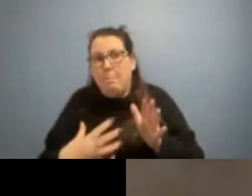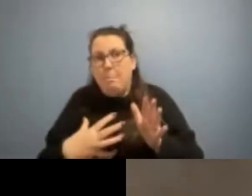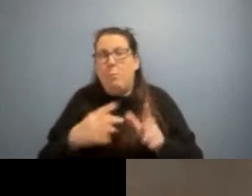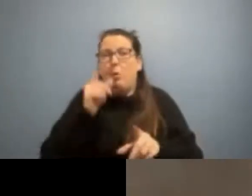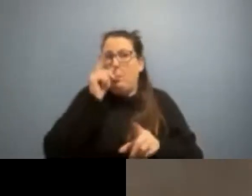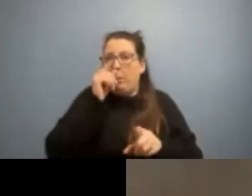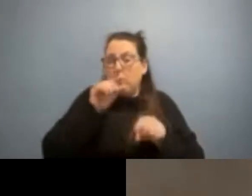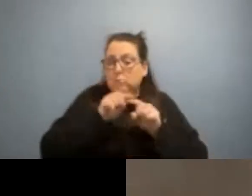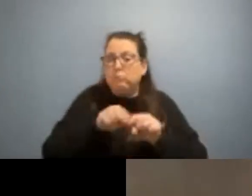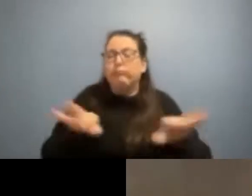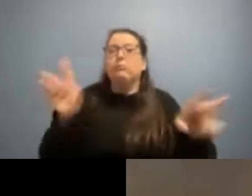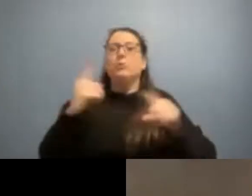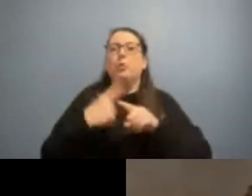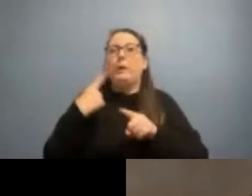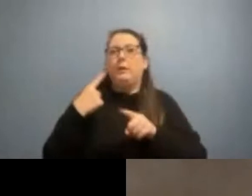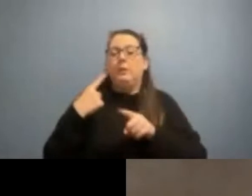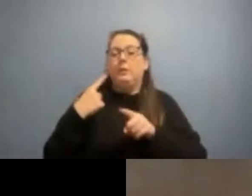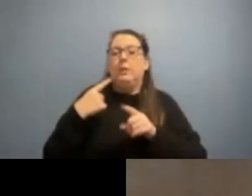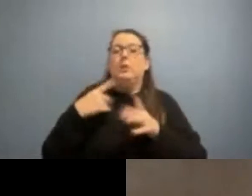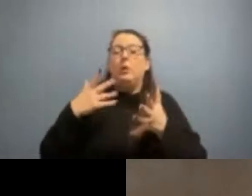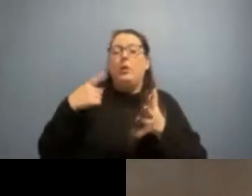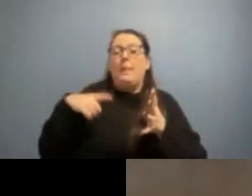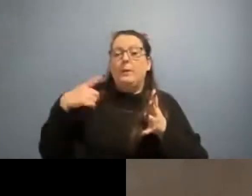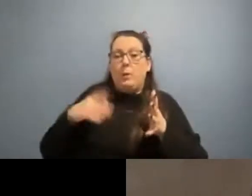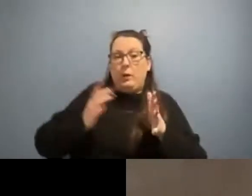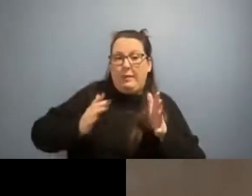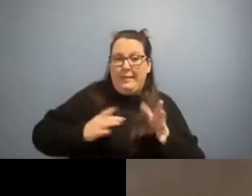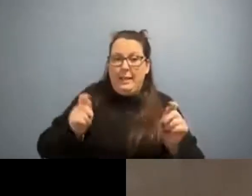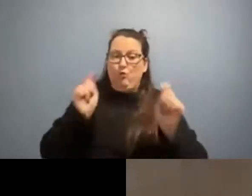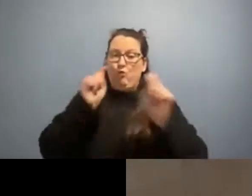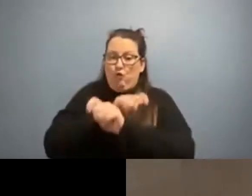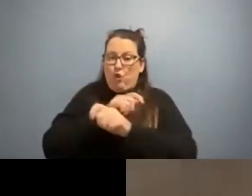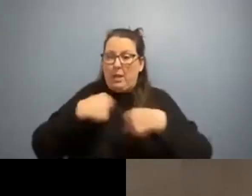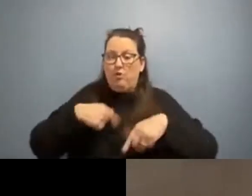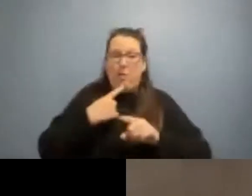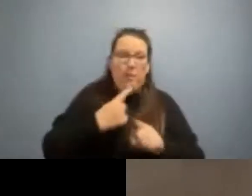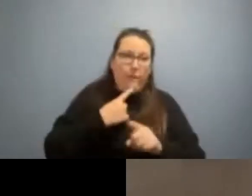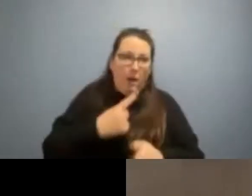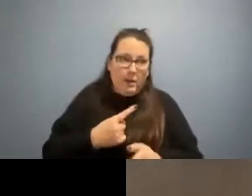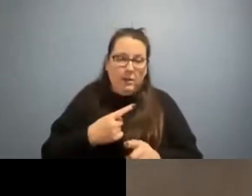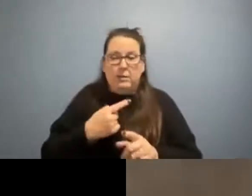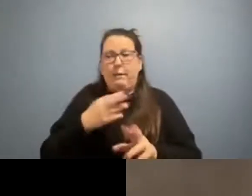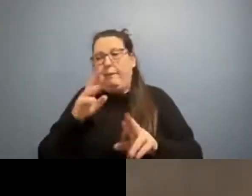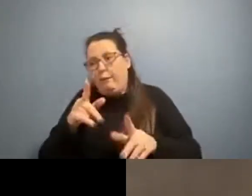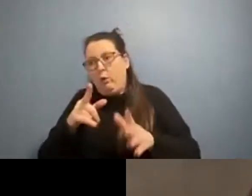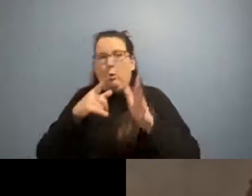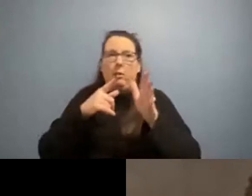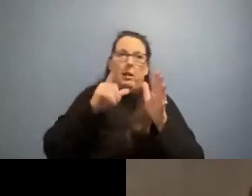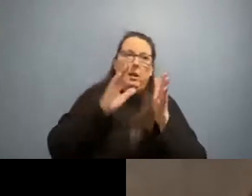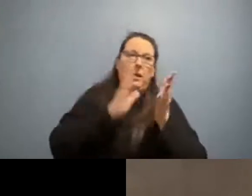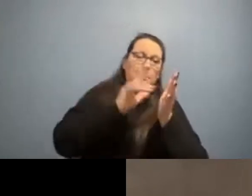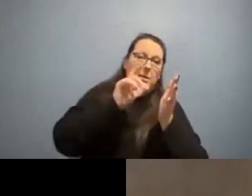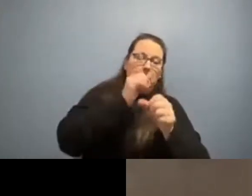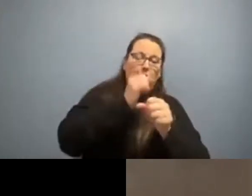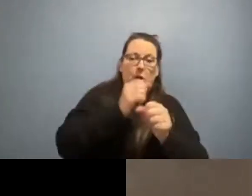has meant that over time, we have had to change the exposure site advice on places like the MCG and AAMI Stadium. And